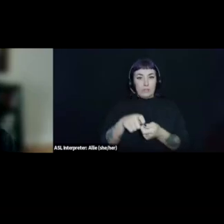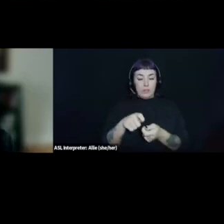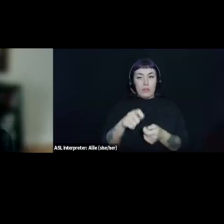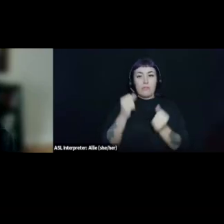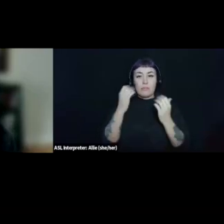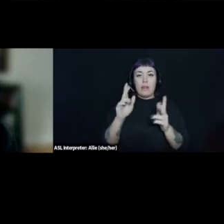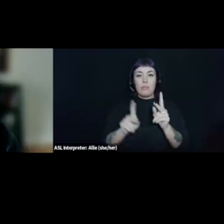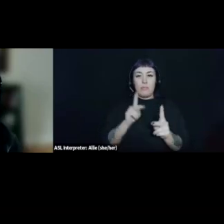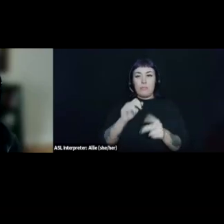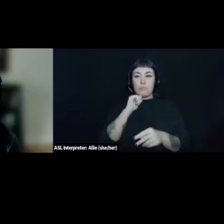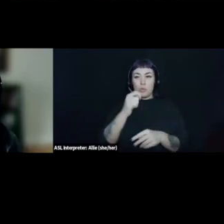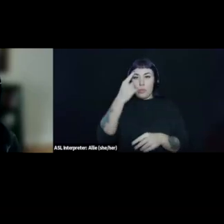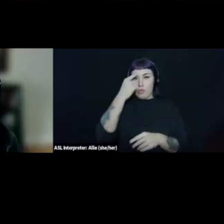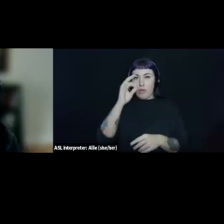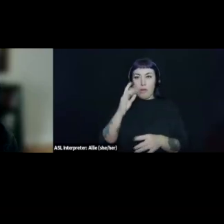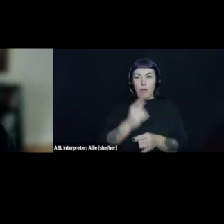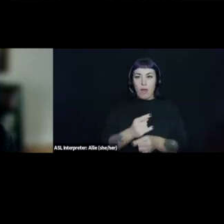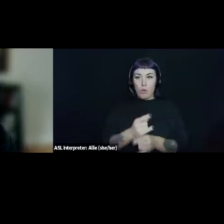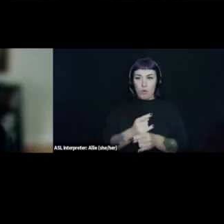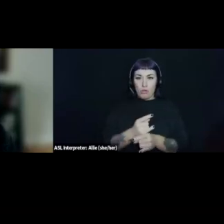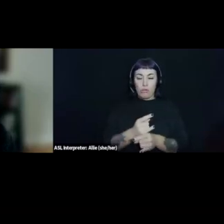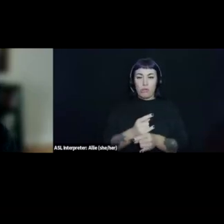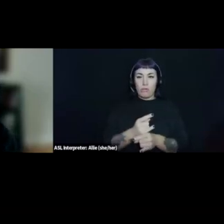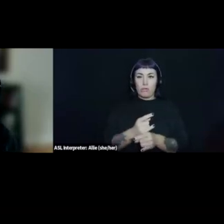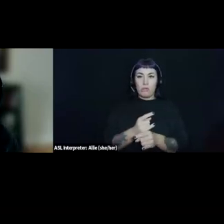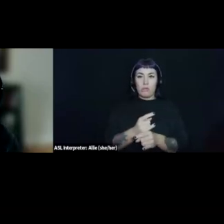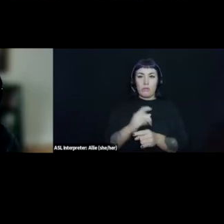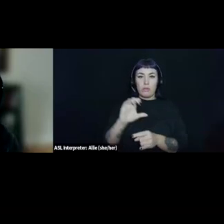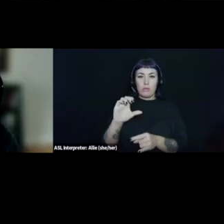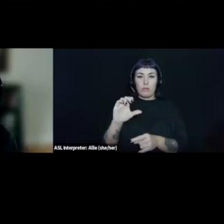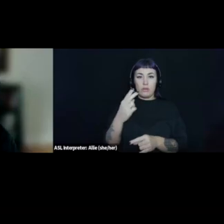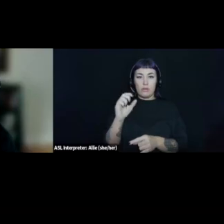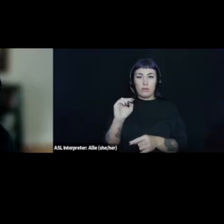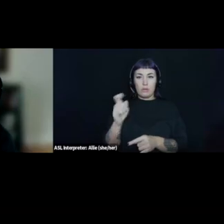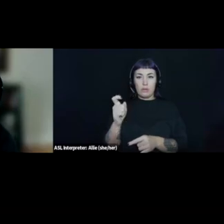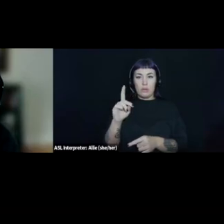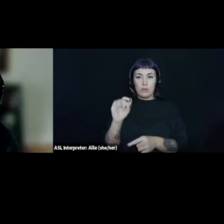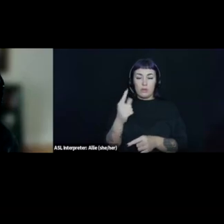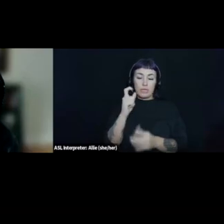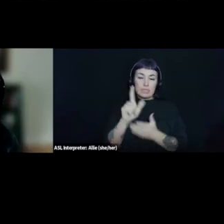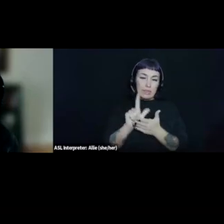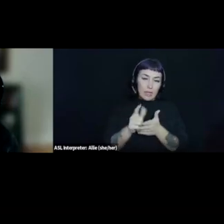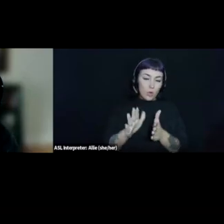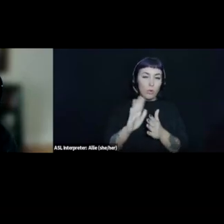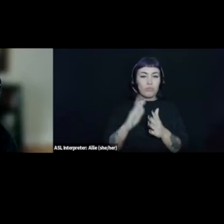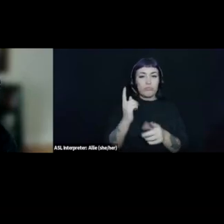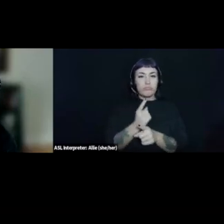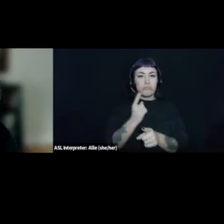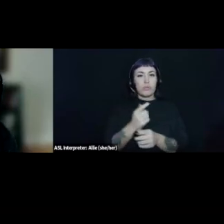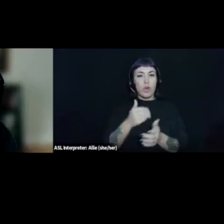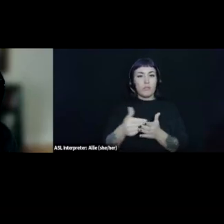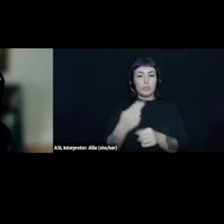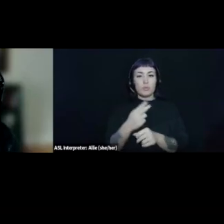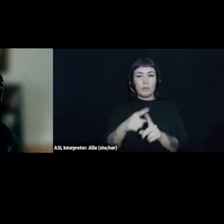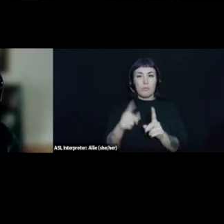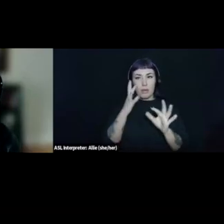A lot of people don't think of alcohol as a chem sex drug because it's legal and regularly used, but